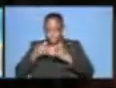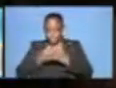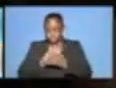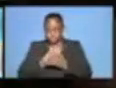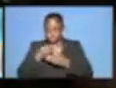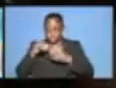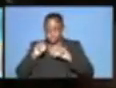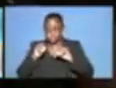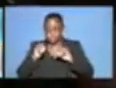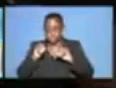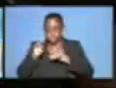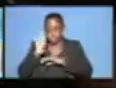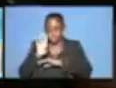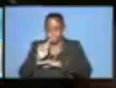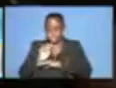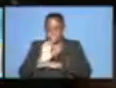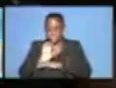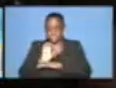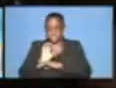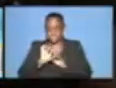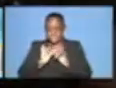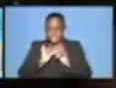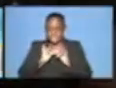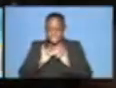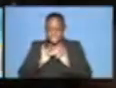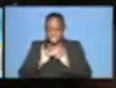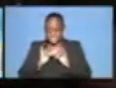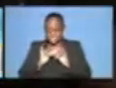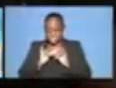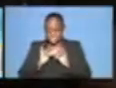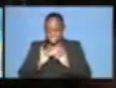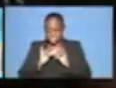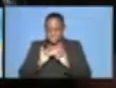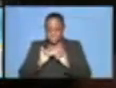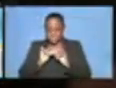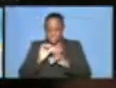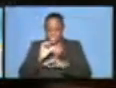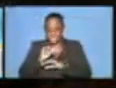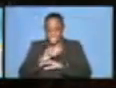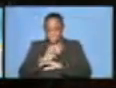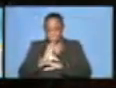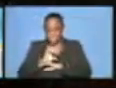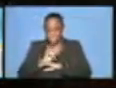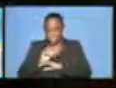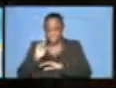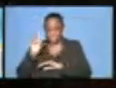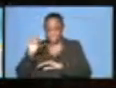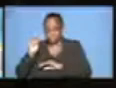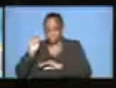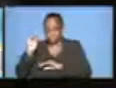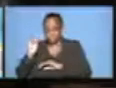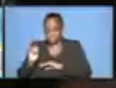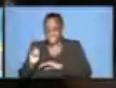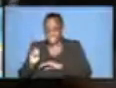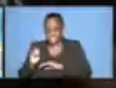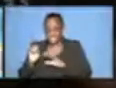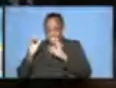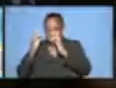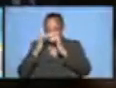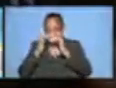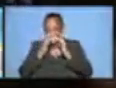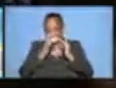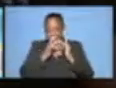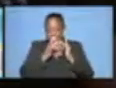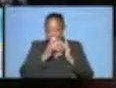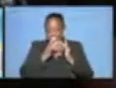retail store, BTC hopes to continue its rollout of fiber on the island of the Abaco, with 20% of the island connected so far,